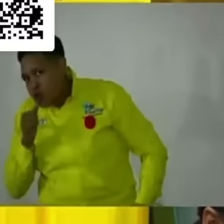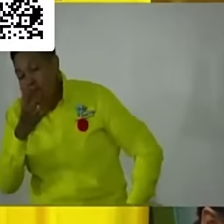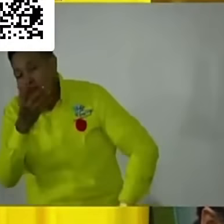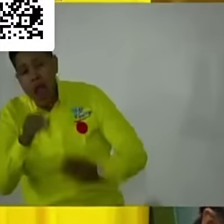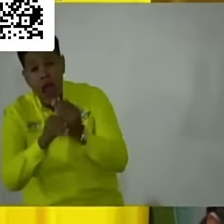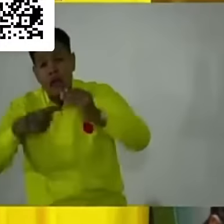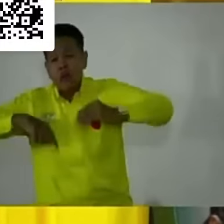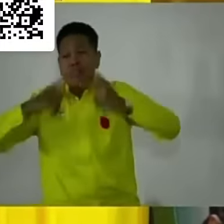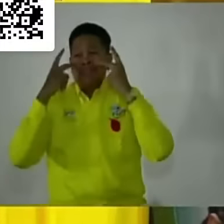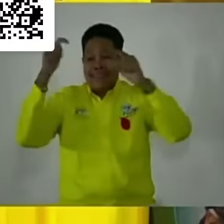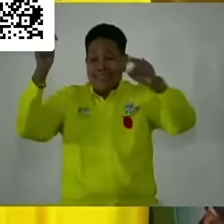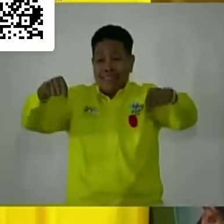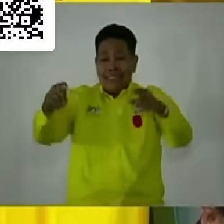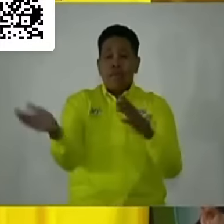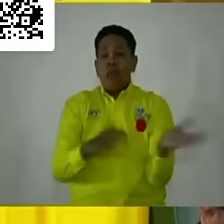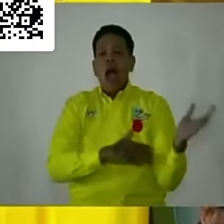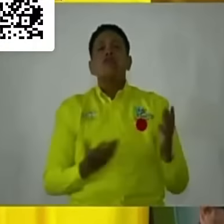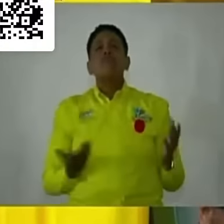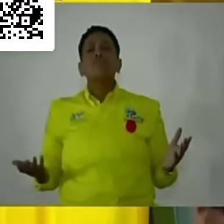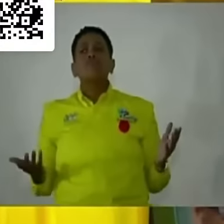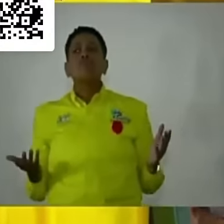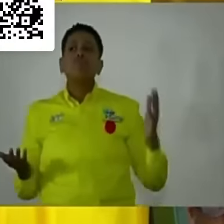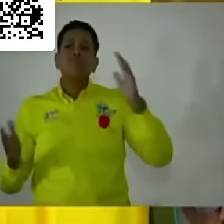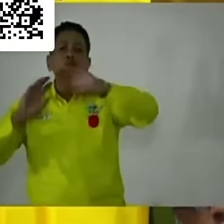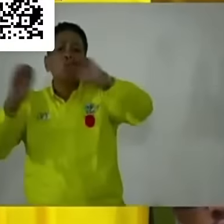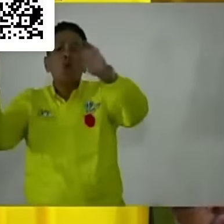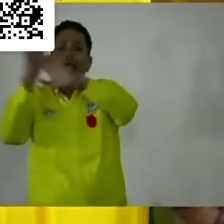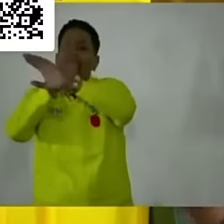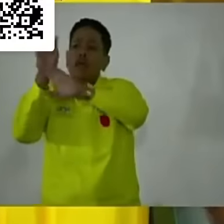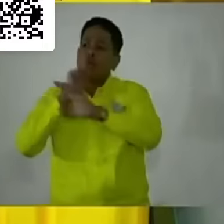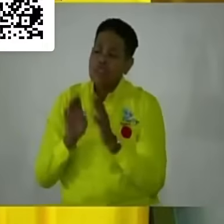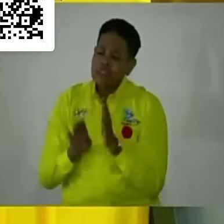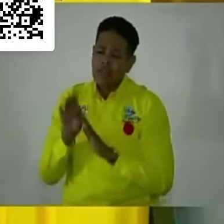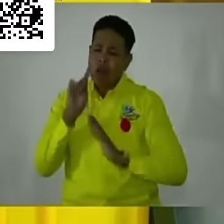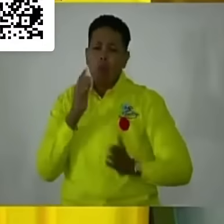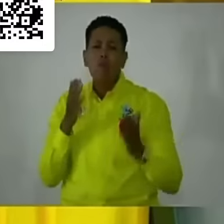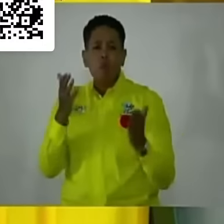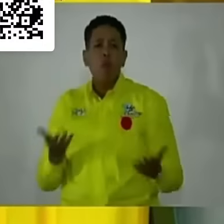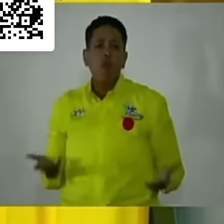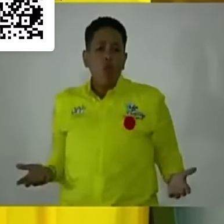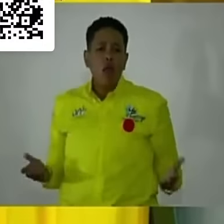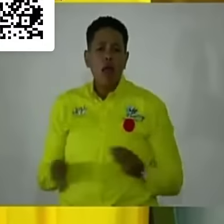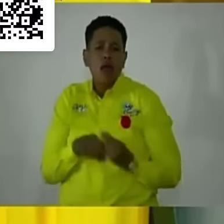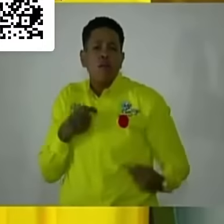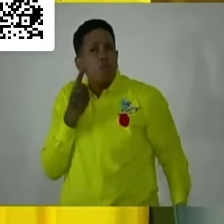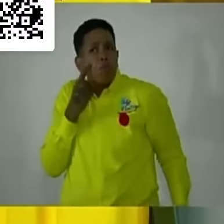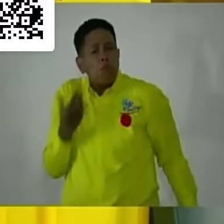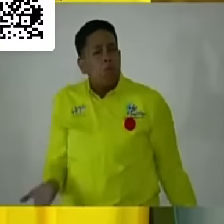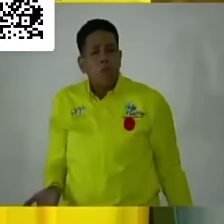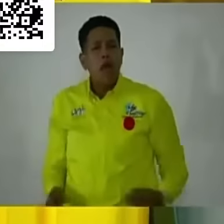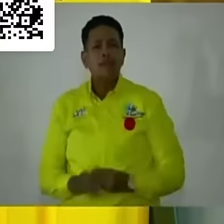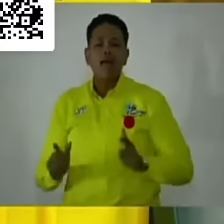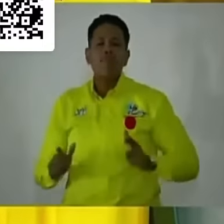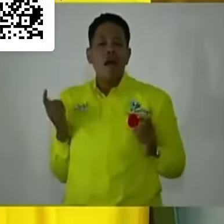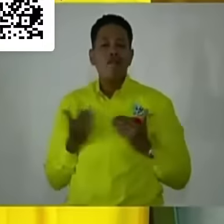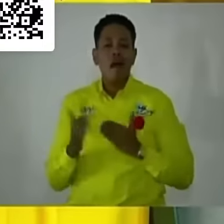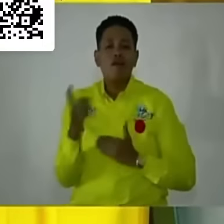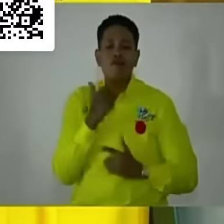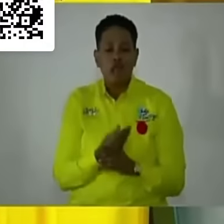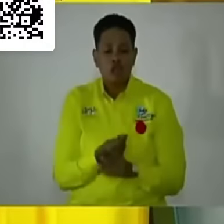see in this plan no industry development proposal. We have not seen a life after bauxite